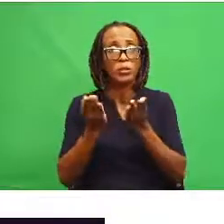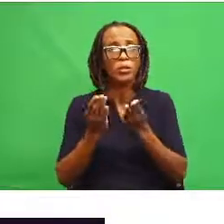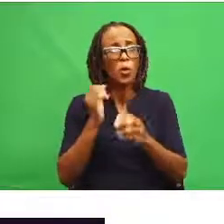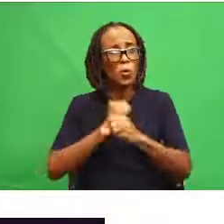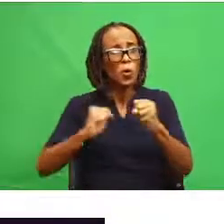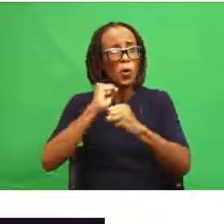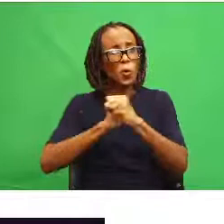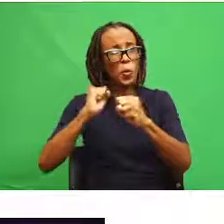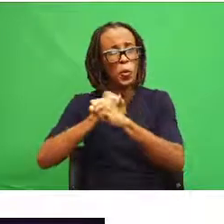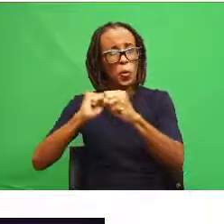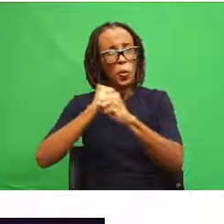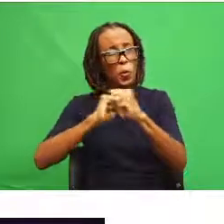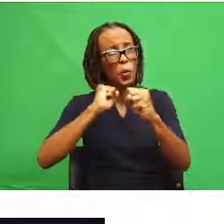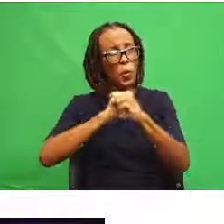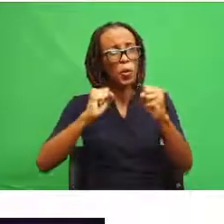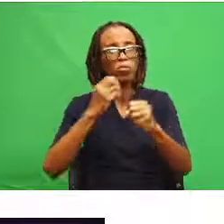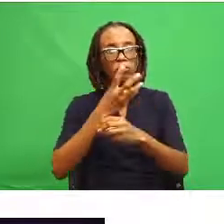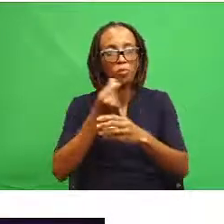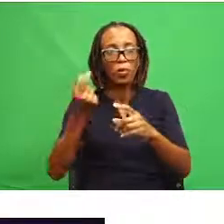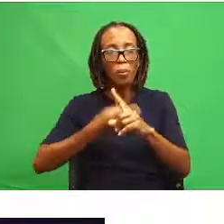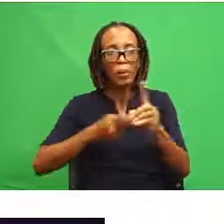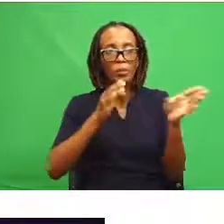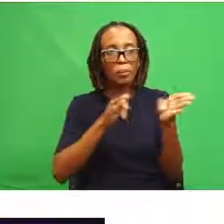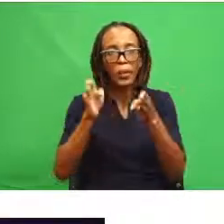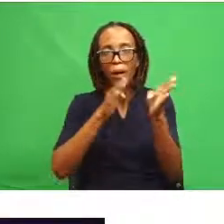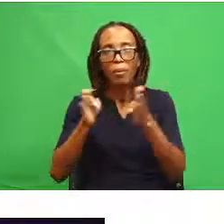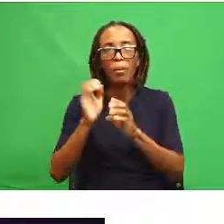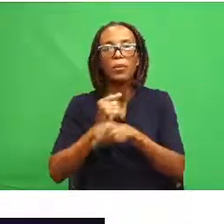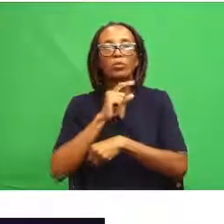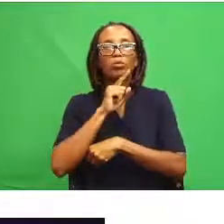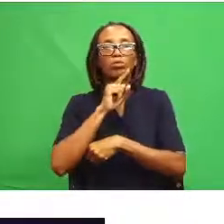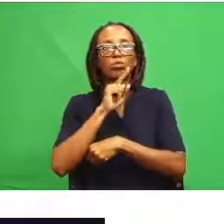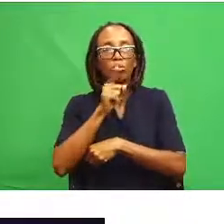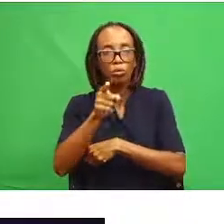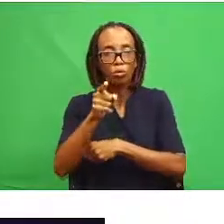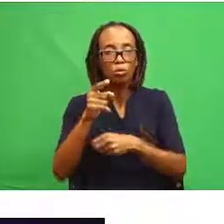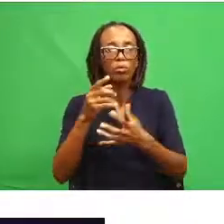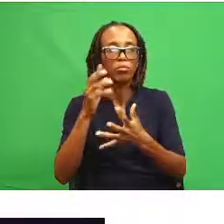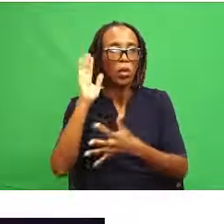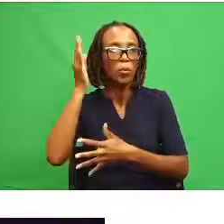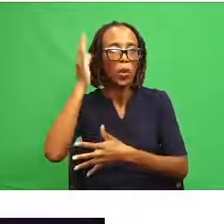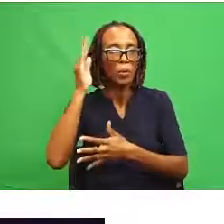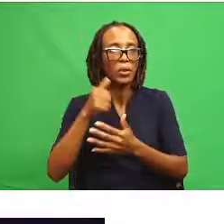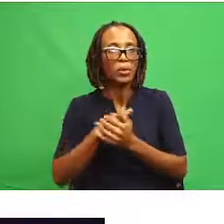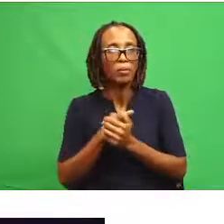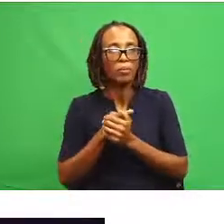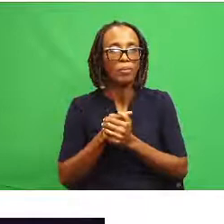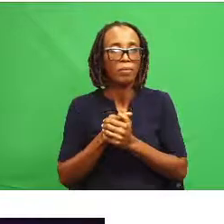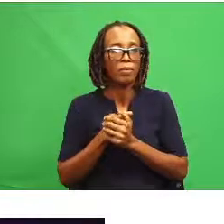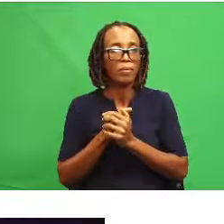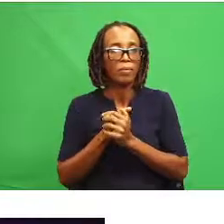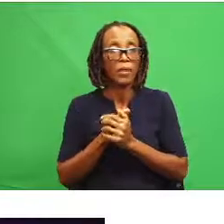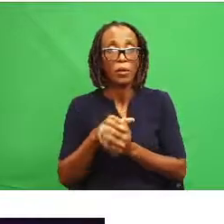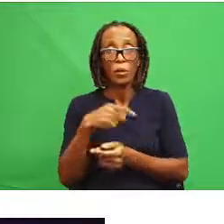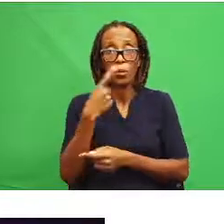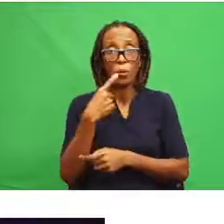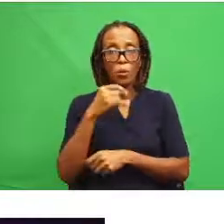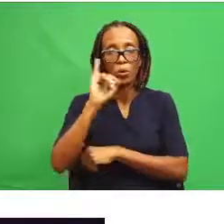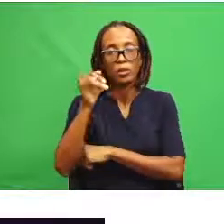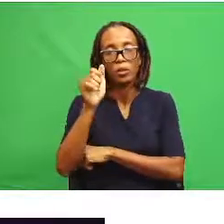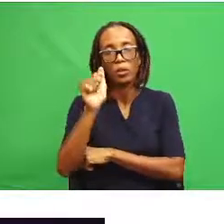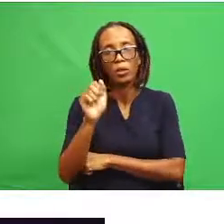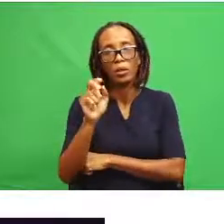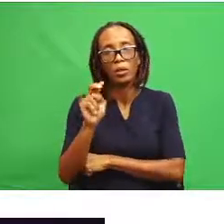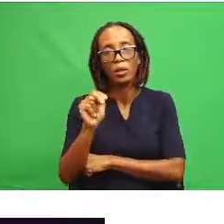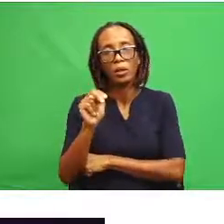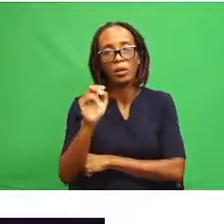tirelessly throughout the past few months to host this interactive webinar. They include Ms. Janika